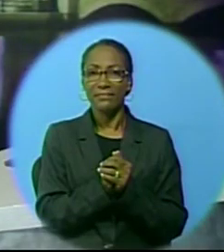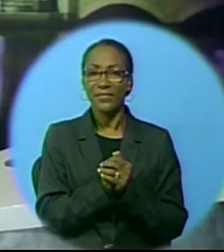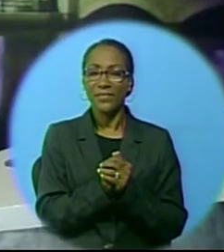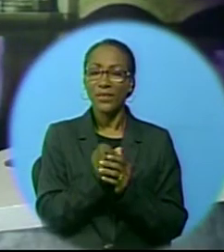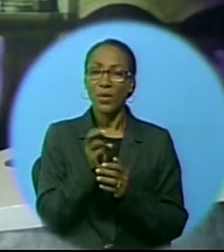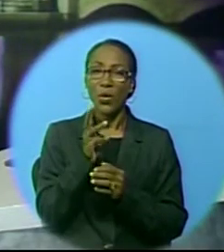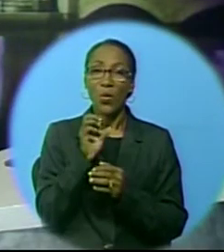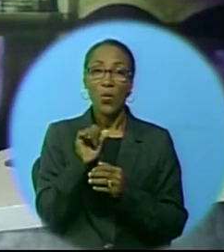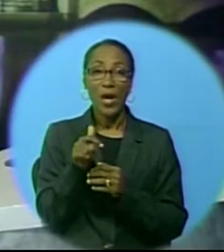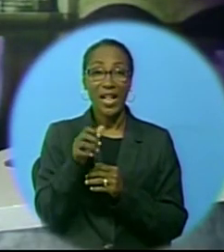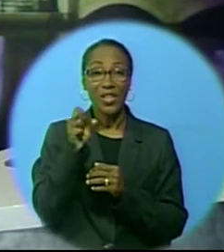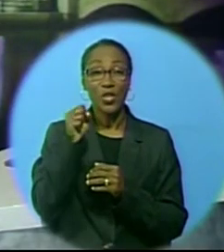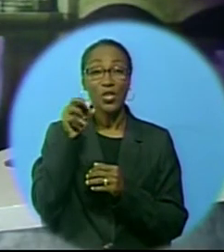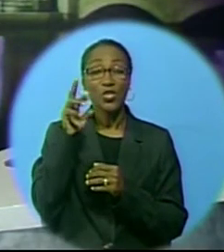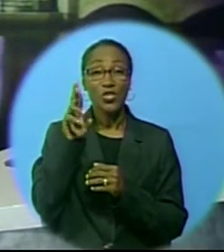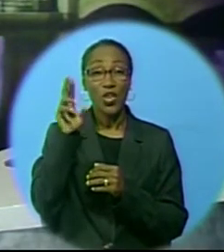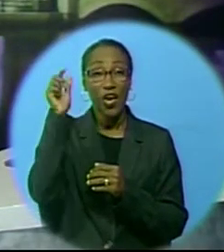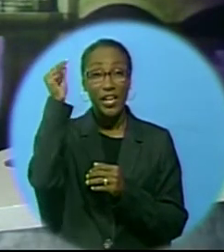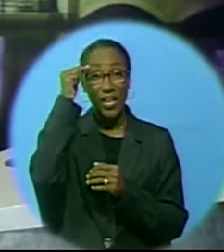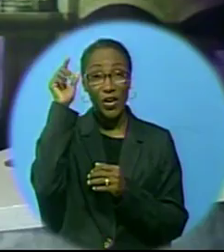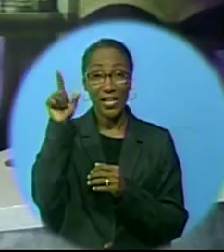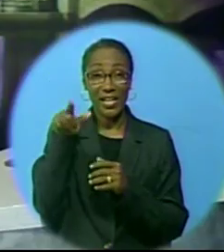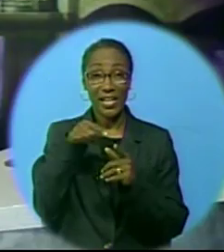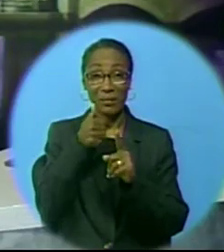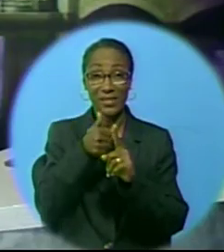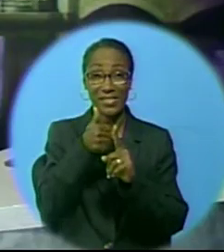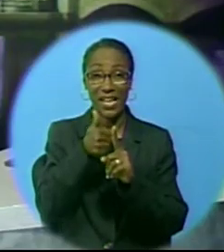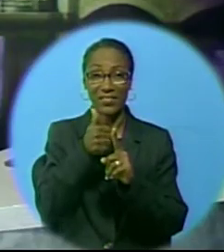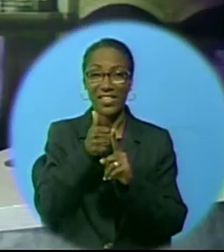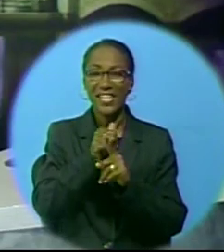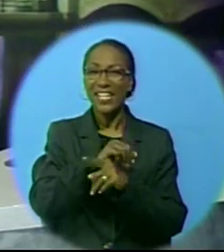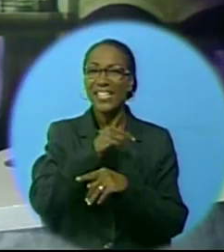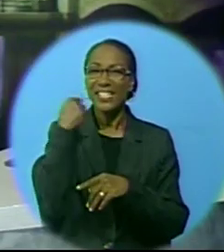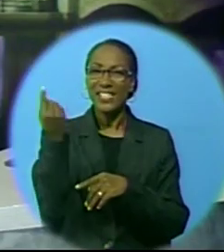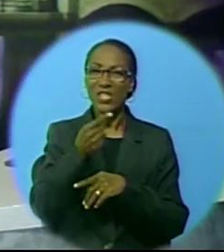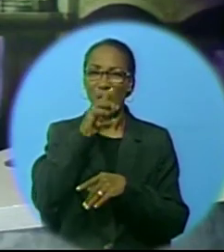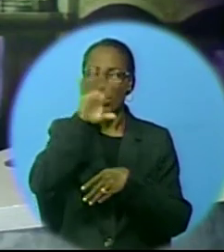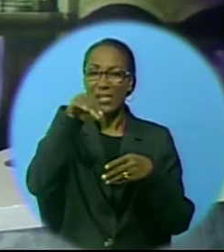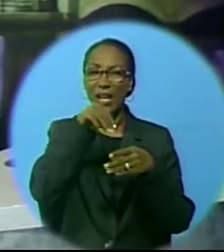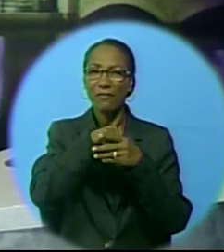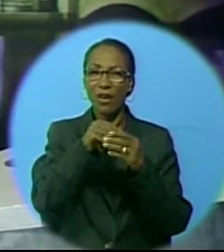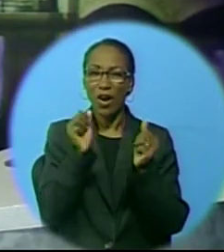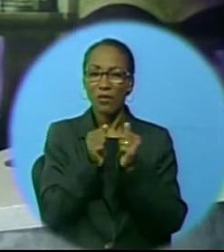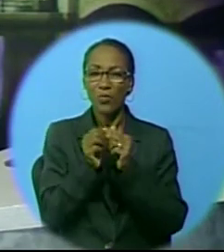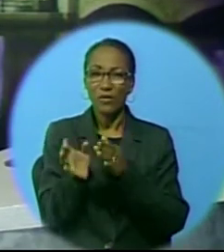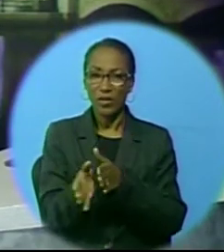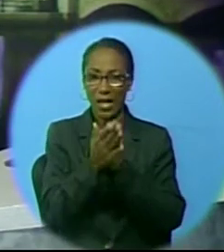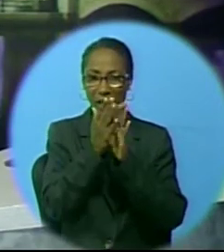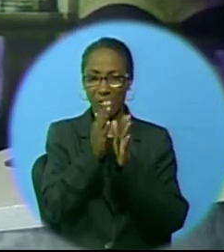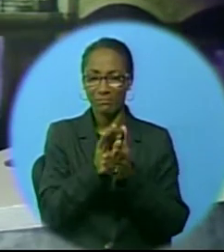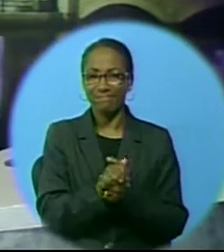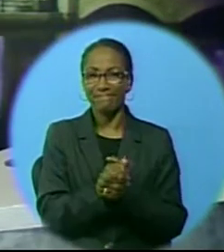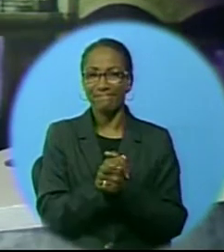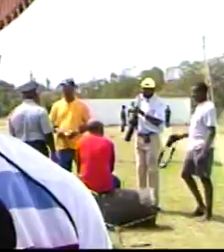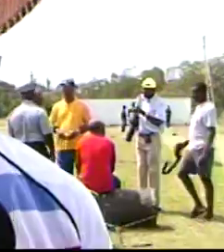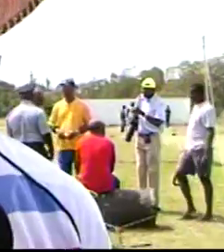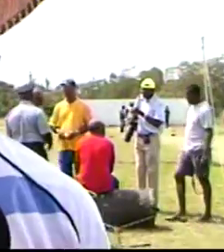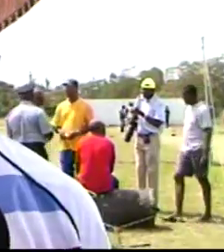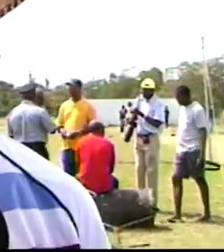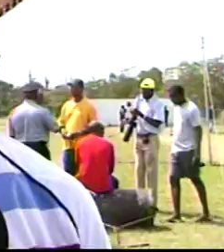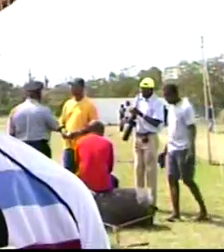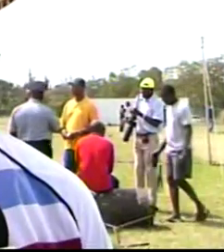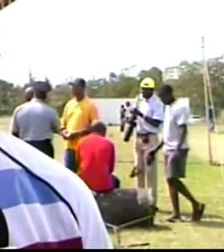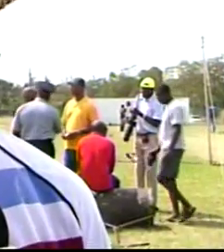Well, as for Sir Gary himself, he says he's never away from the game, even if he's not there. I've always been